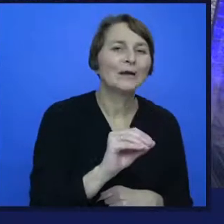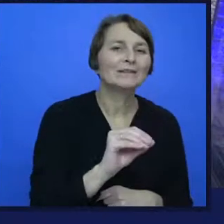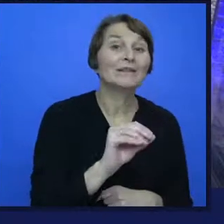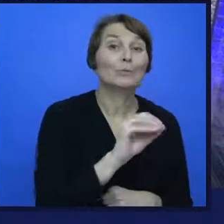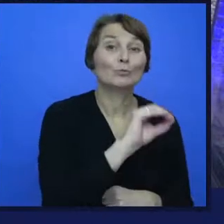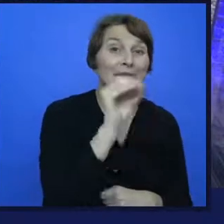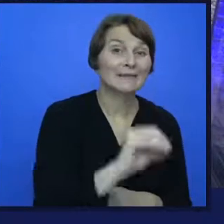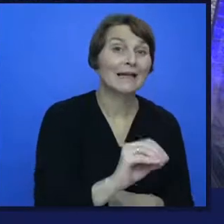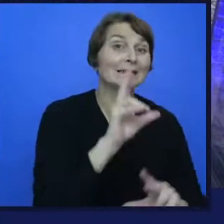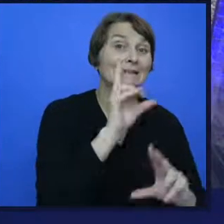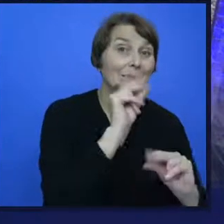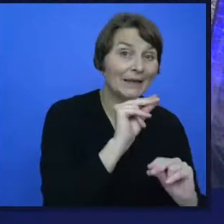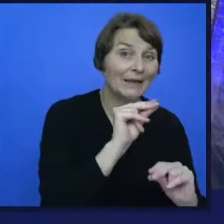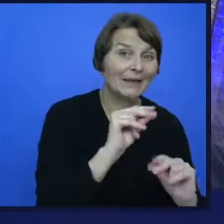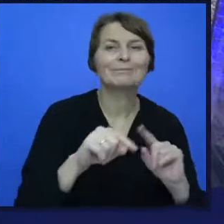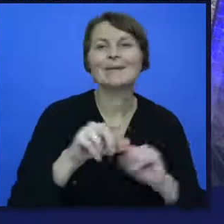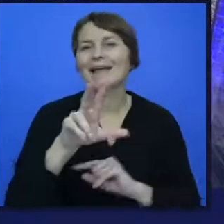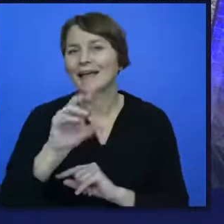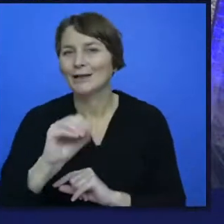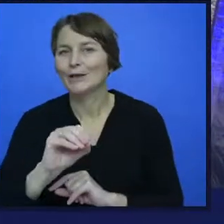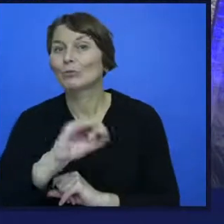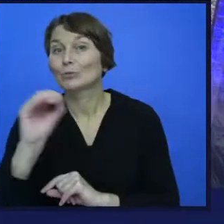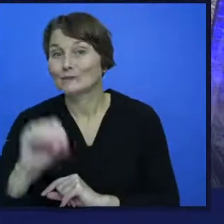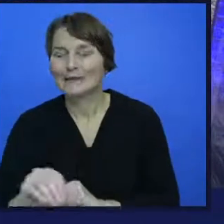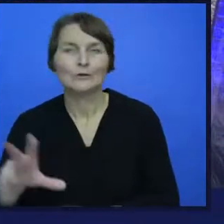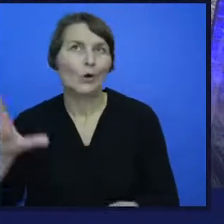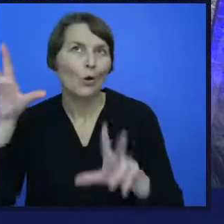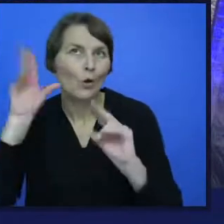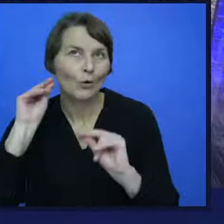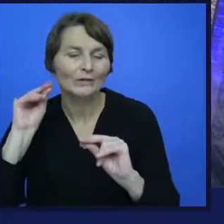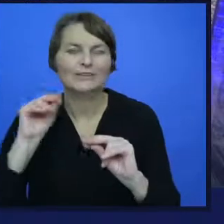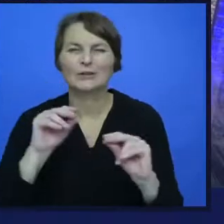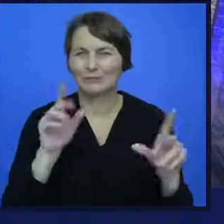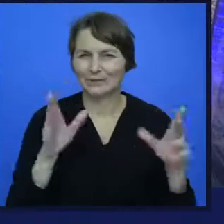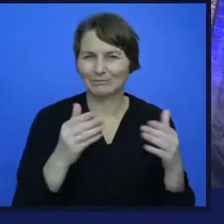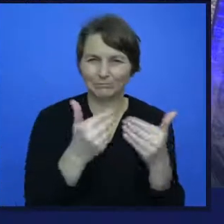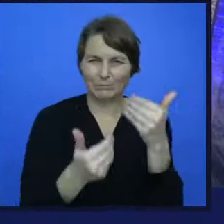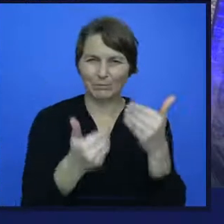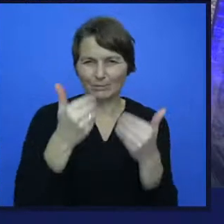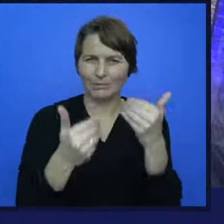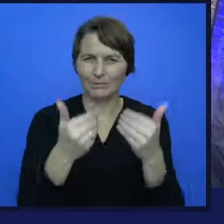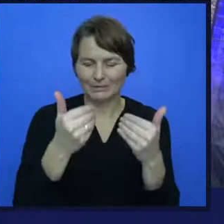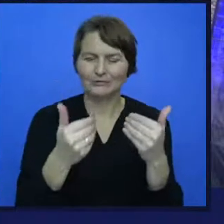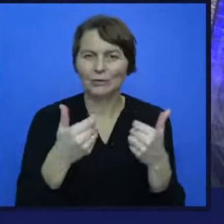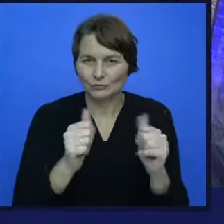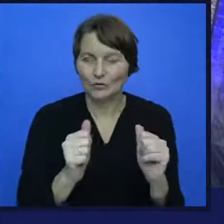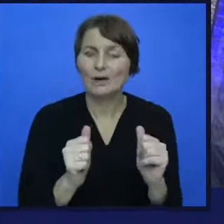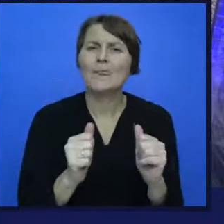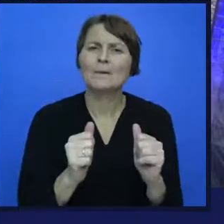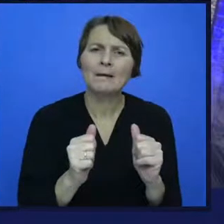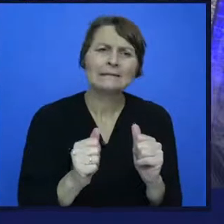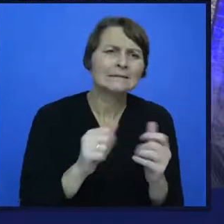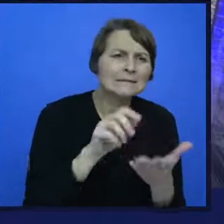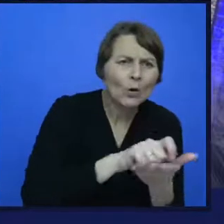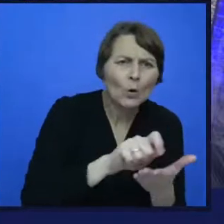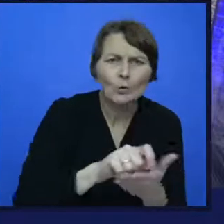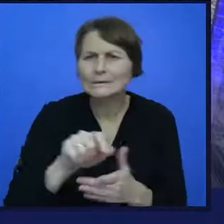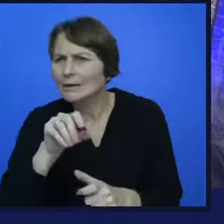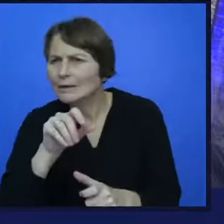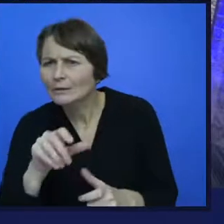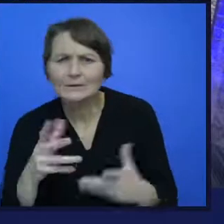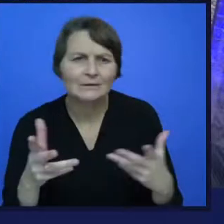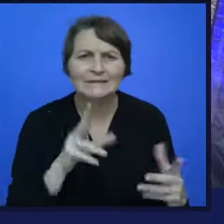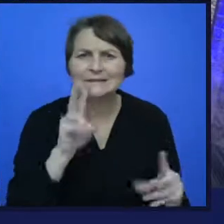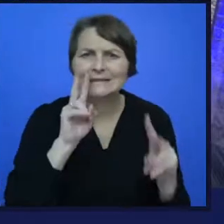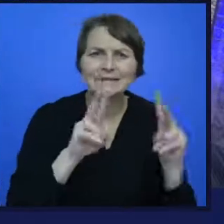Take in what you're learning, take in what you're seeing, take notes, also share, but do a lot of listening, do a lot of understanding, see what's going